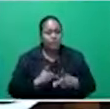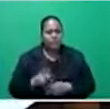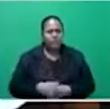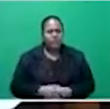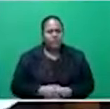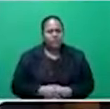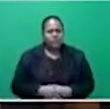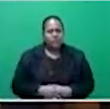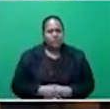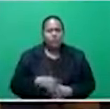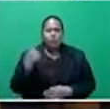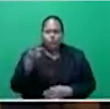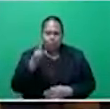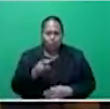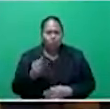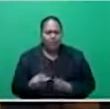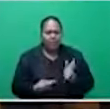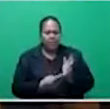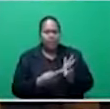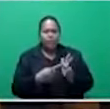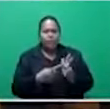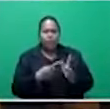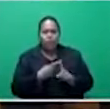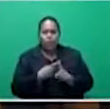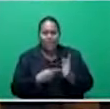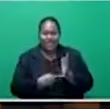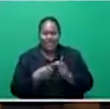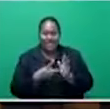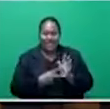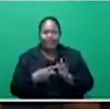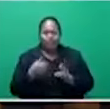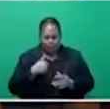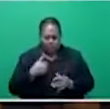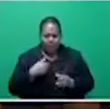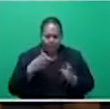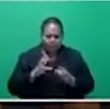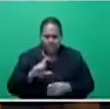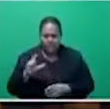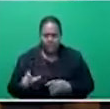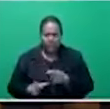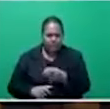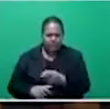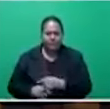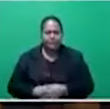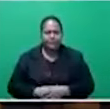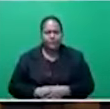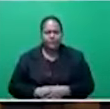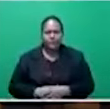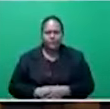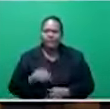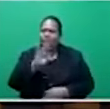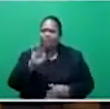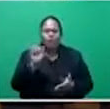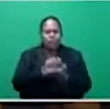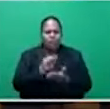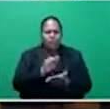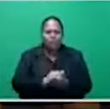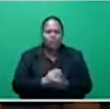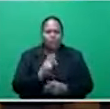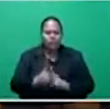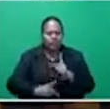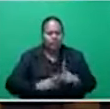Totivi Bokini Ratu, hence copying him as well. The government of the day has been strict on the illegal recruitment process at USP, and now it's